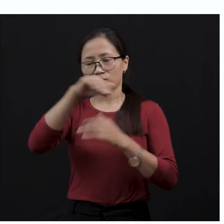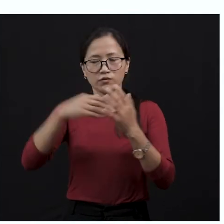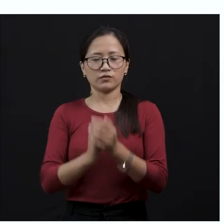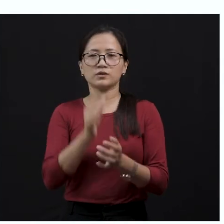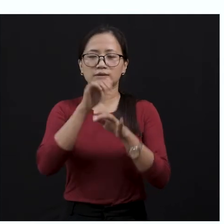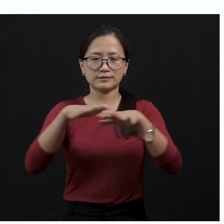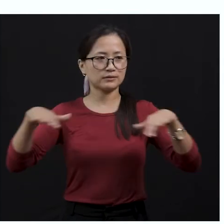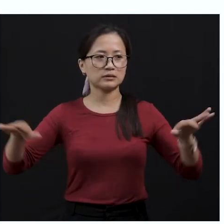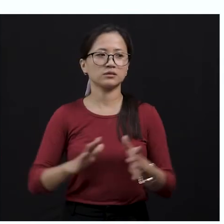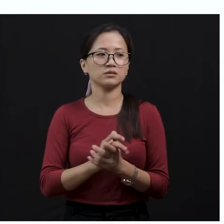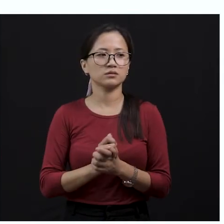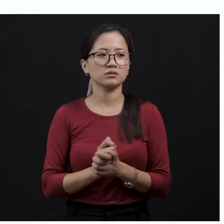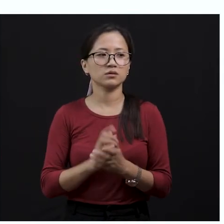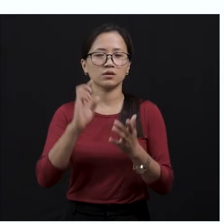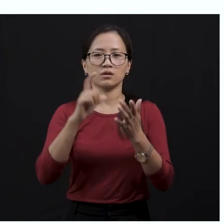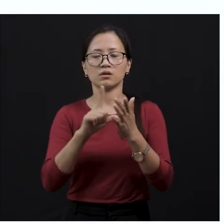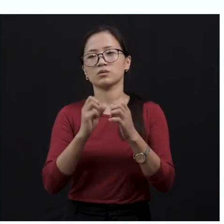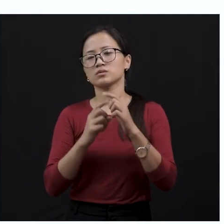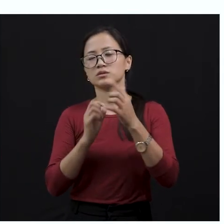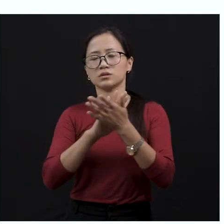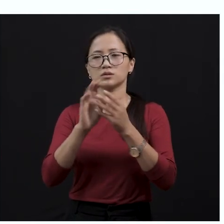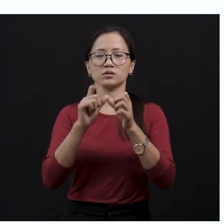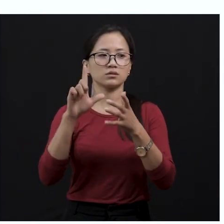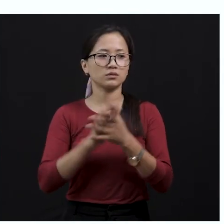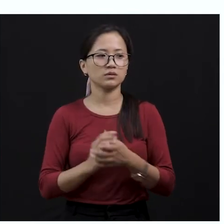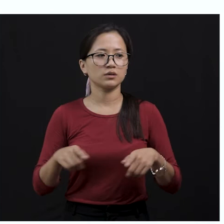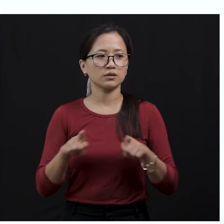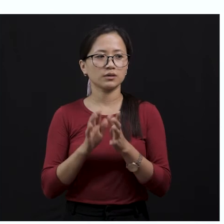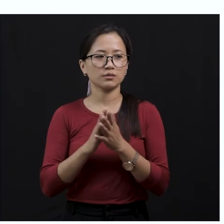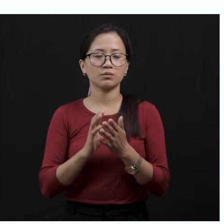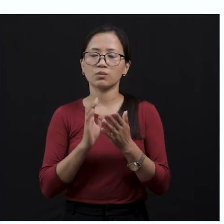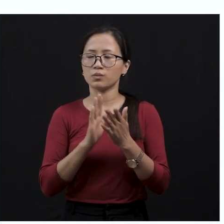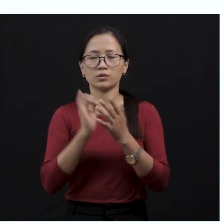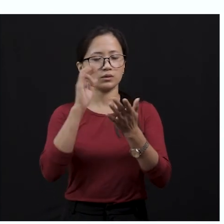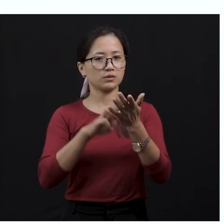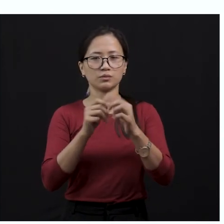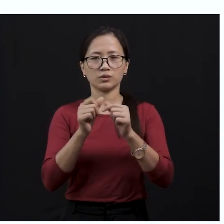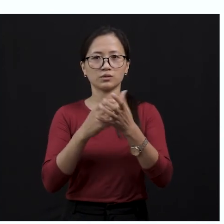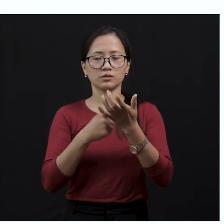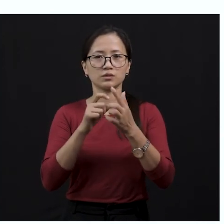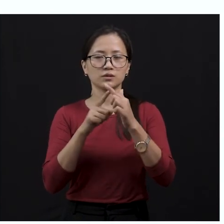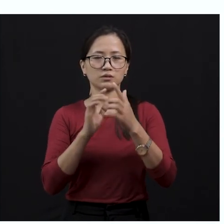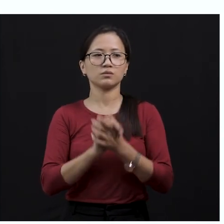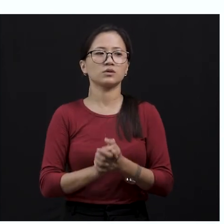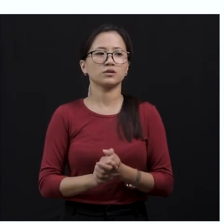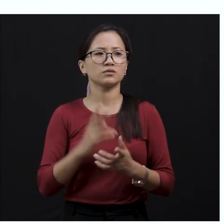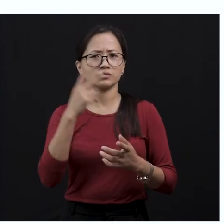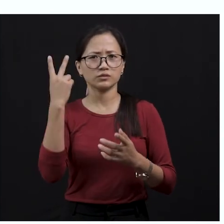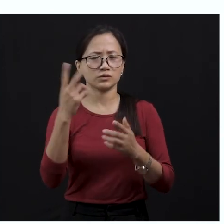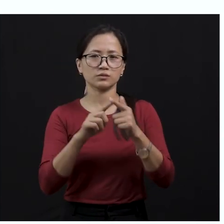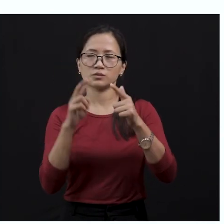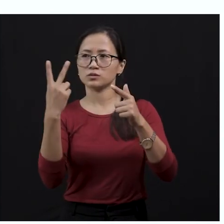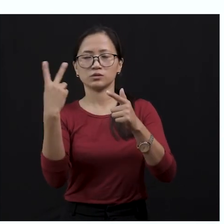importing famous blue gemstone and lapis lazuli. Okay, here what you see are the pictures that were used for